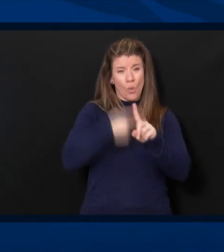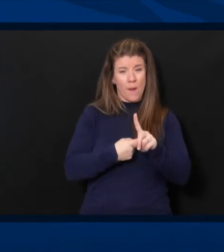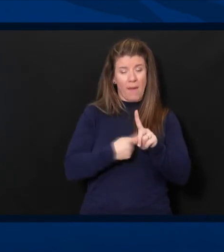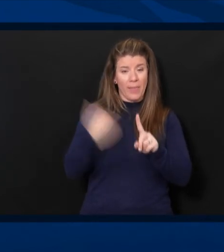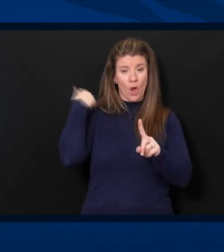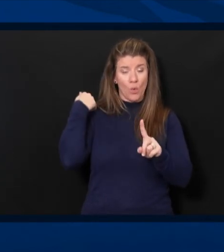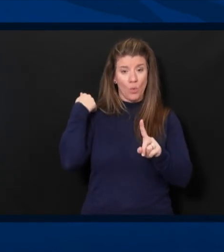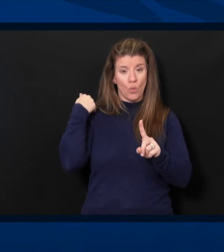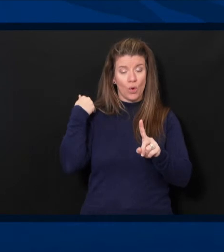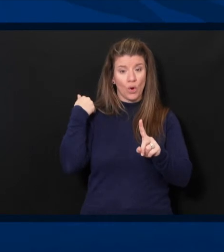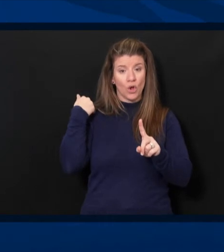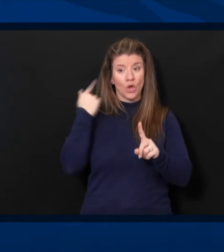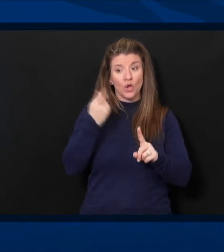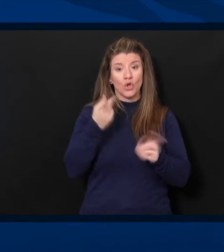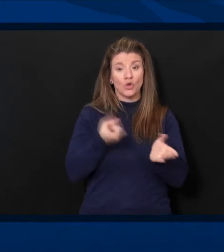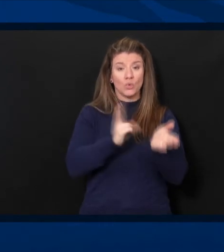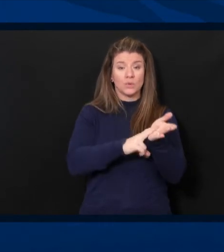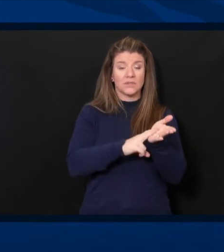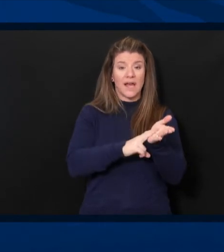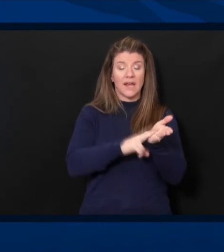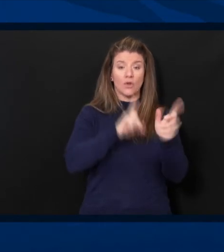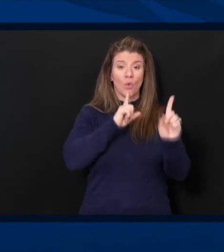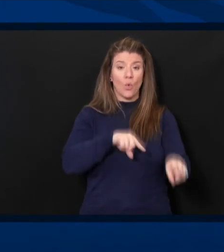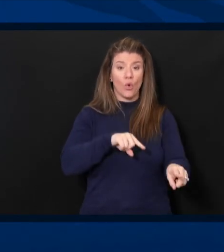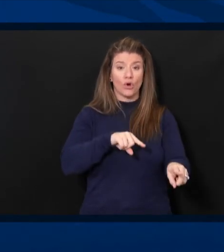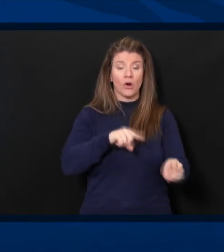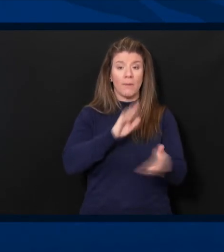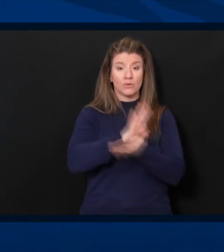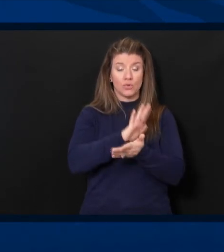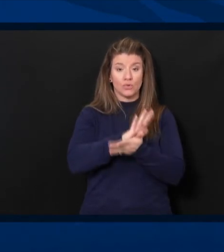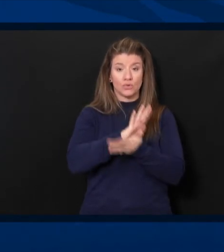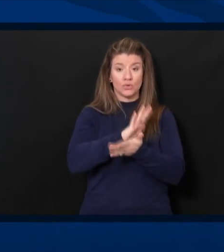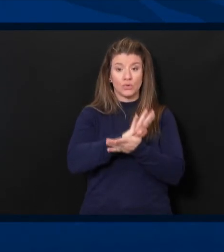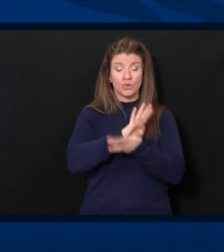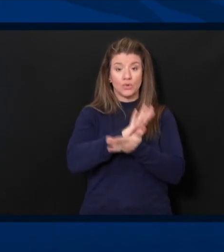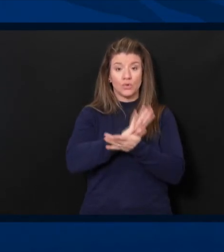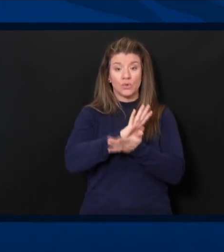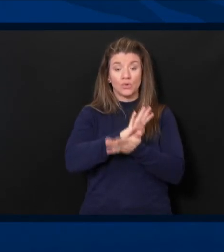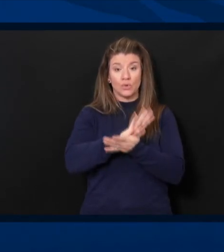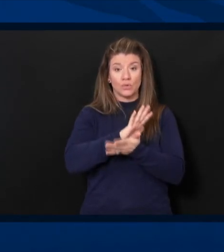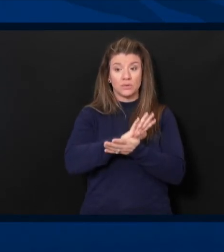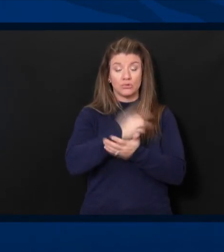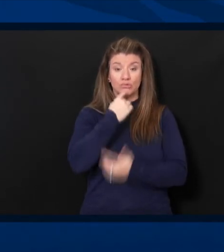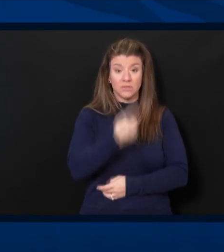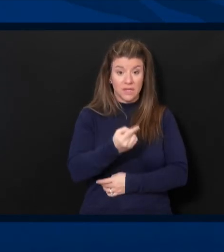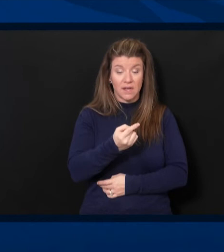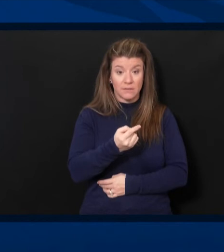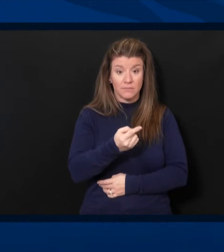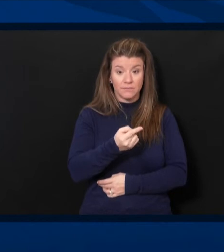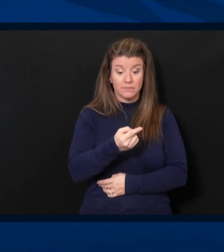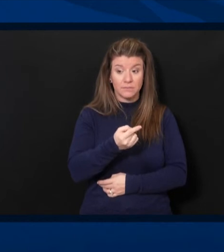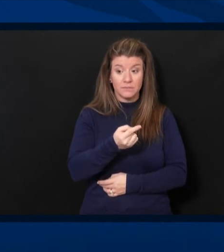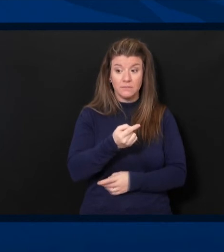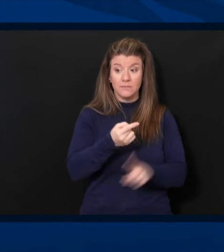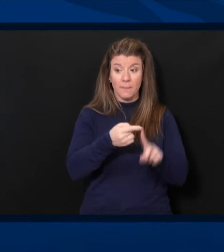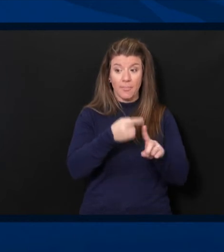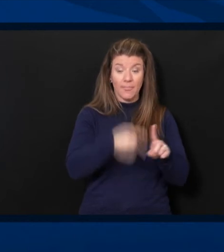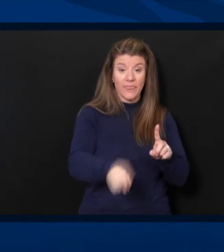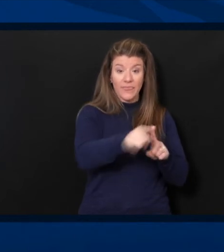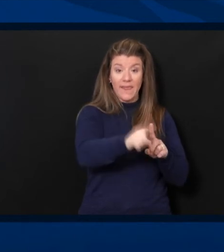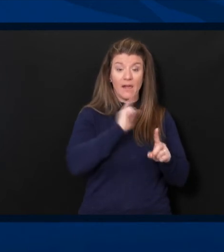ago, you signed the order regarding schools that, you know, that they